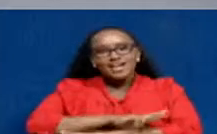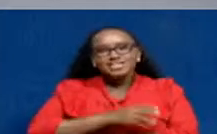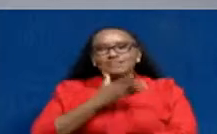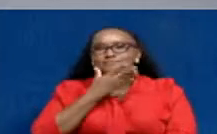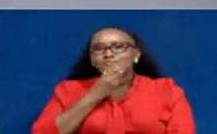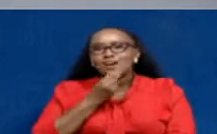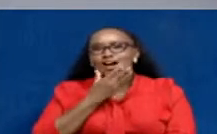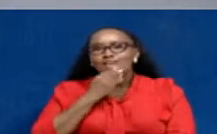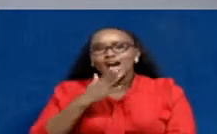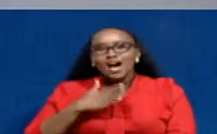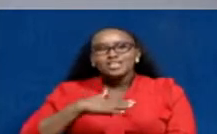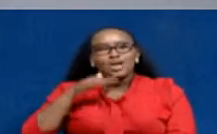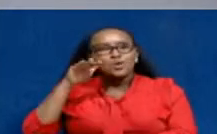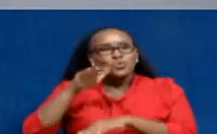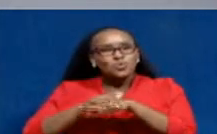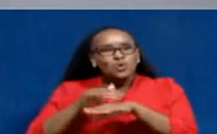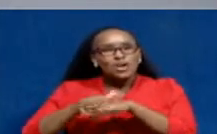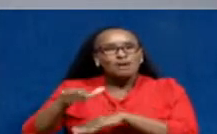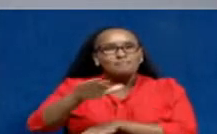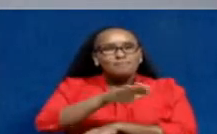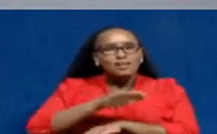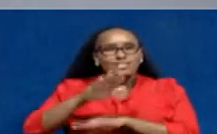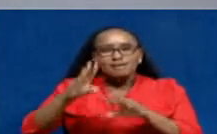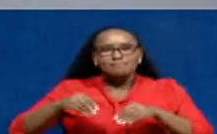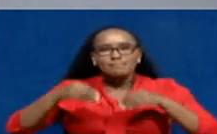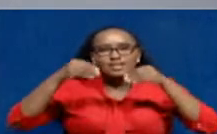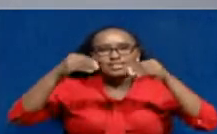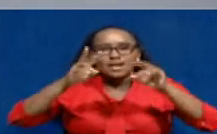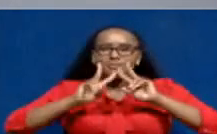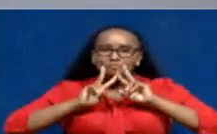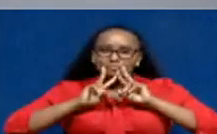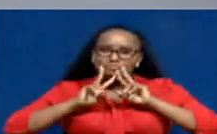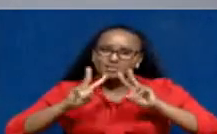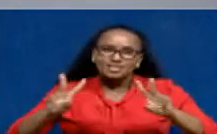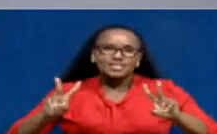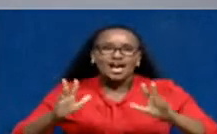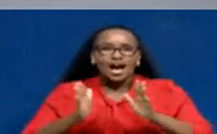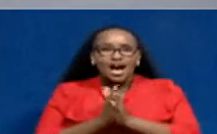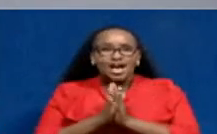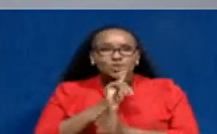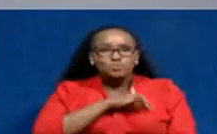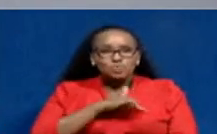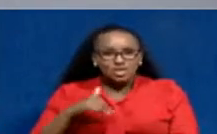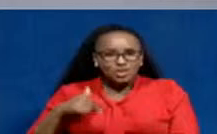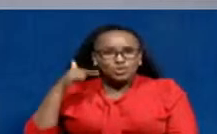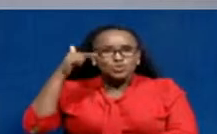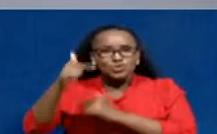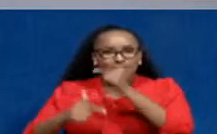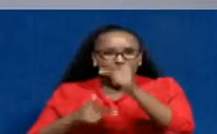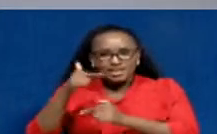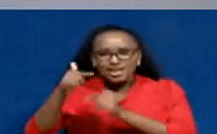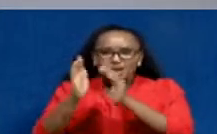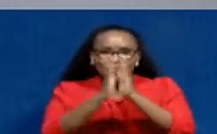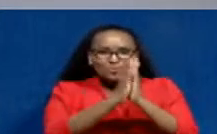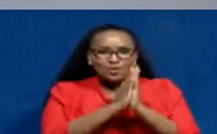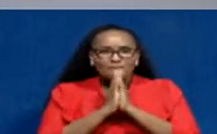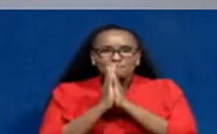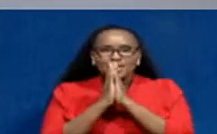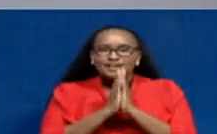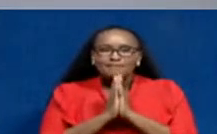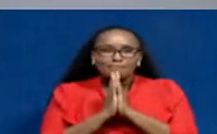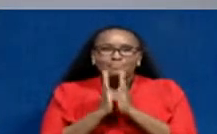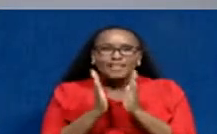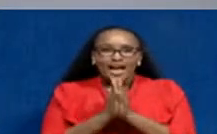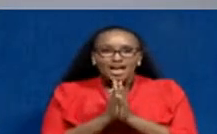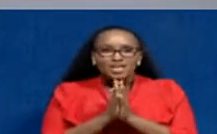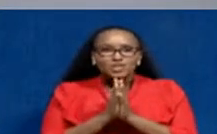yetu pahali pema, ampatie amani, na tutaendelea kuwaombea,